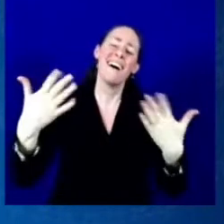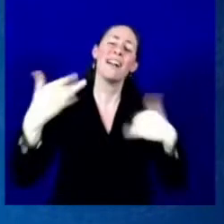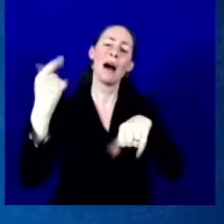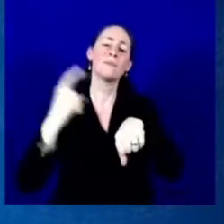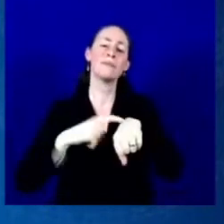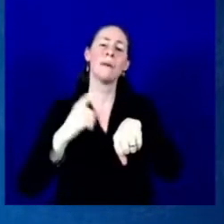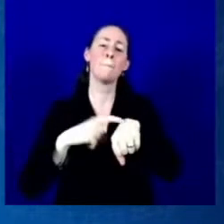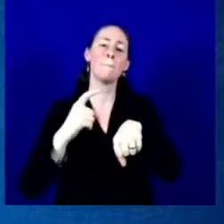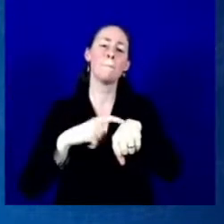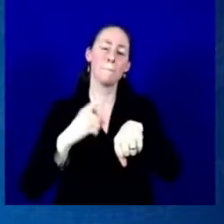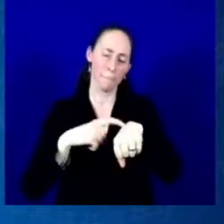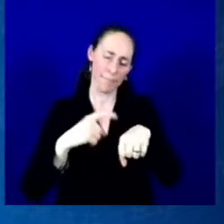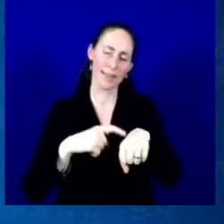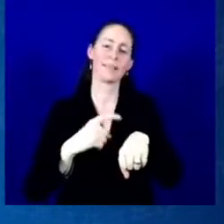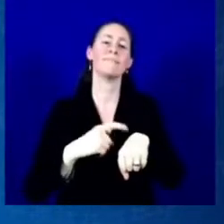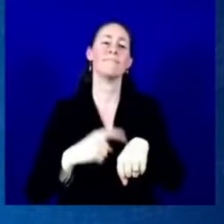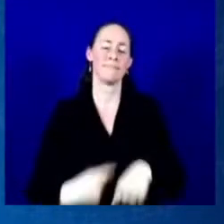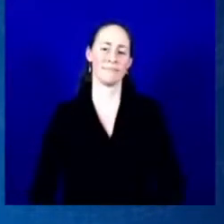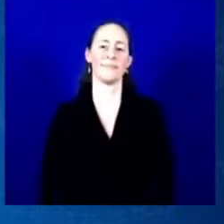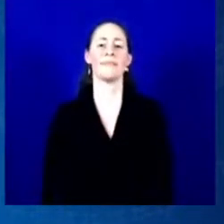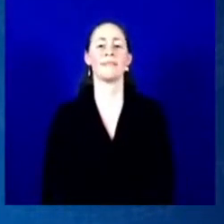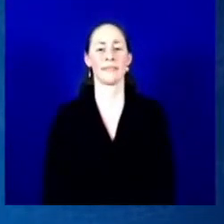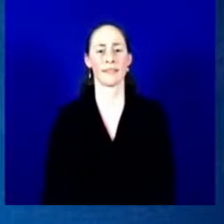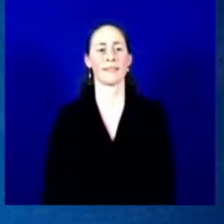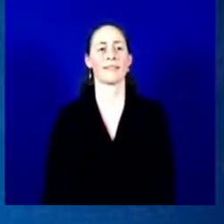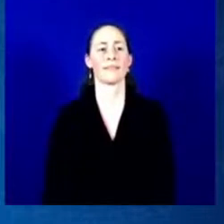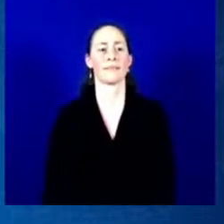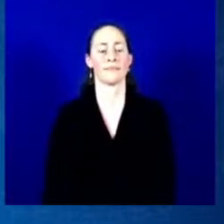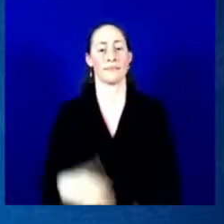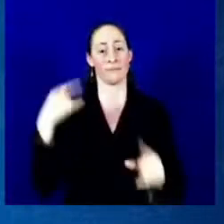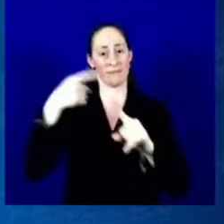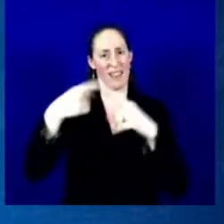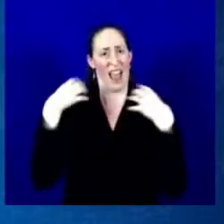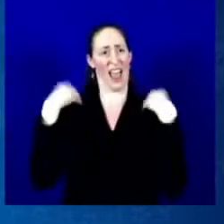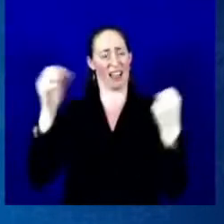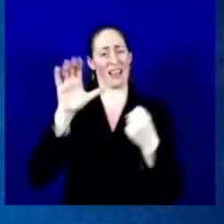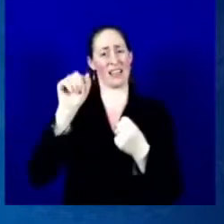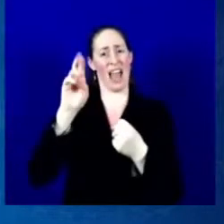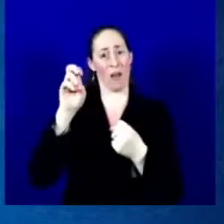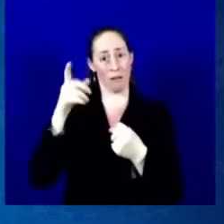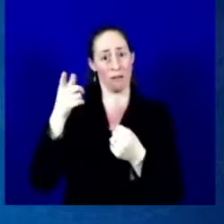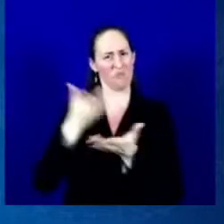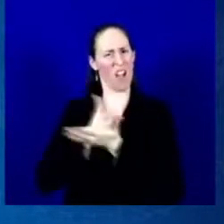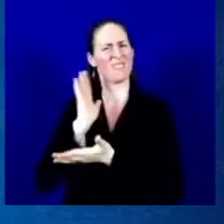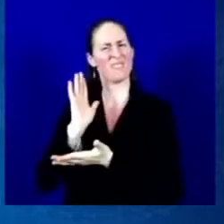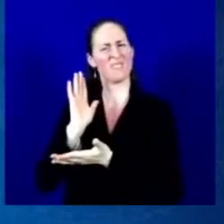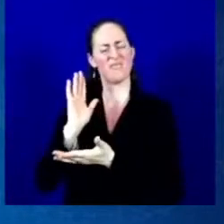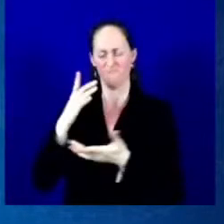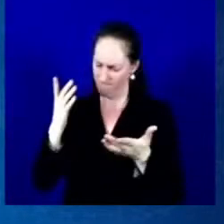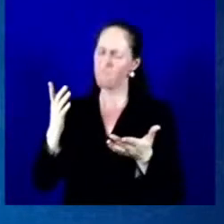premise. Health care should be a right, not a privilege in America.